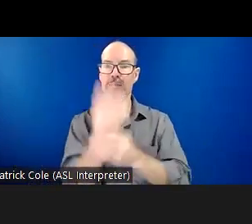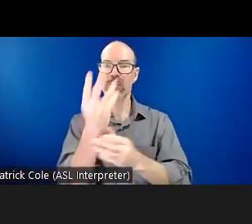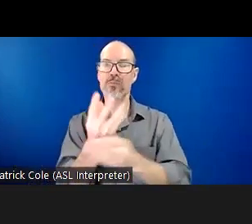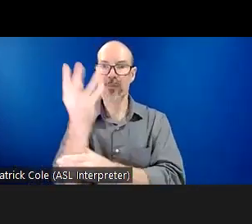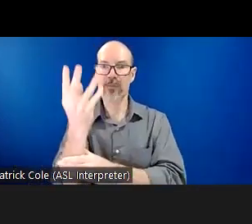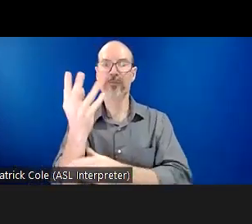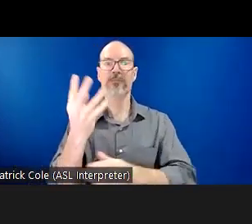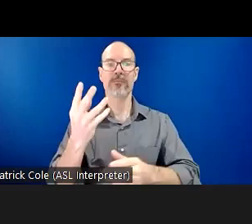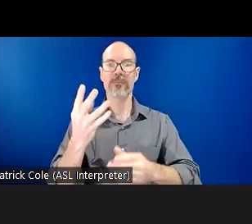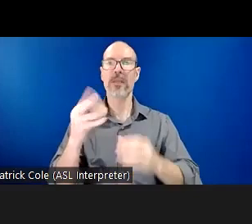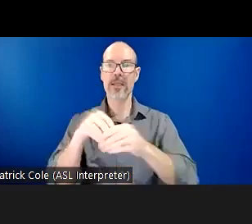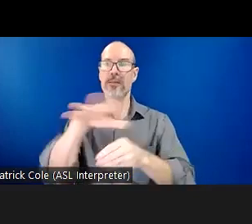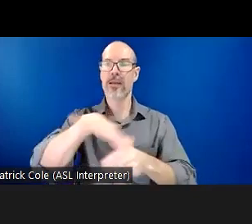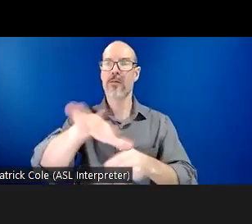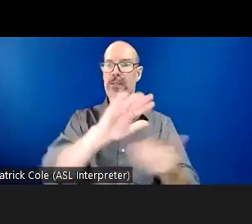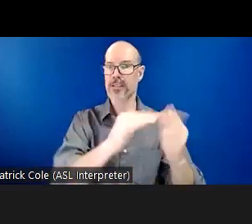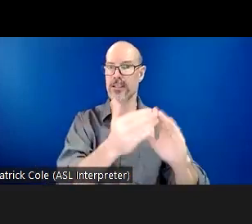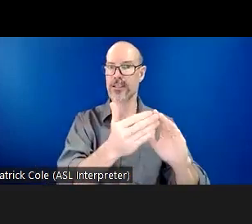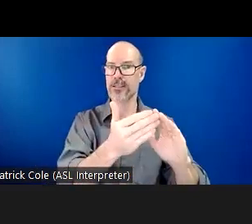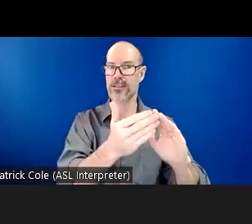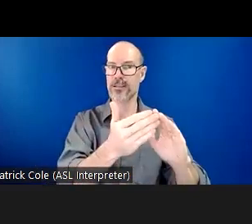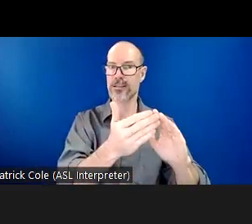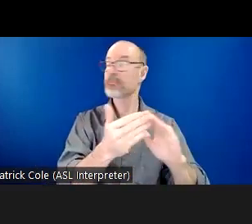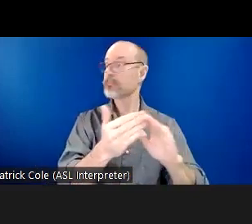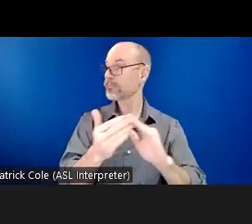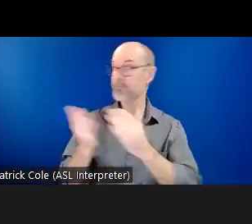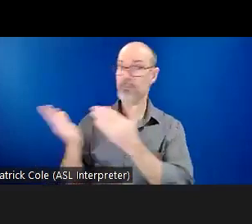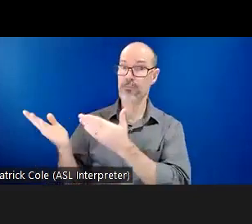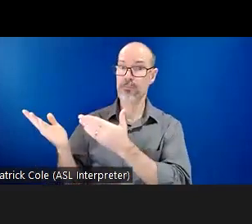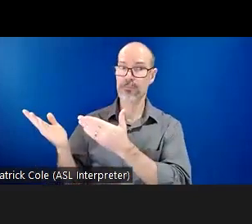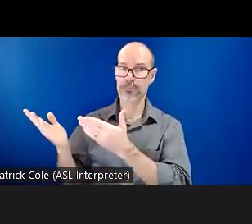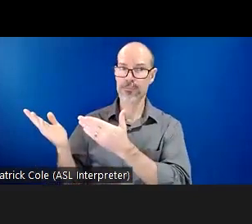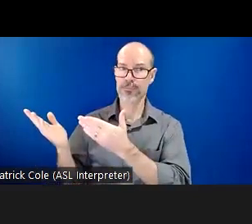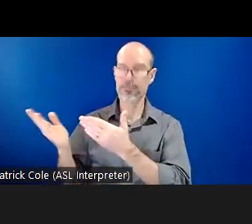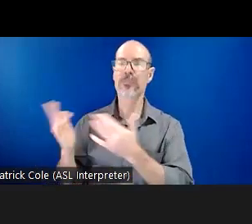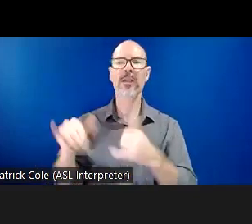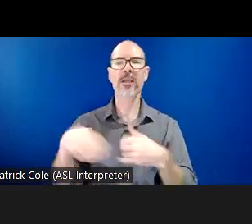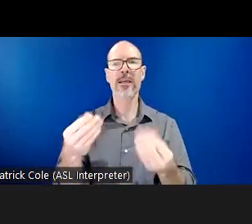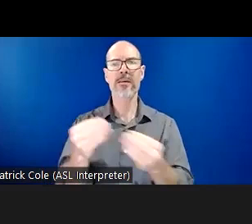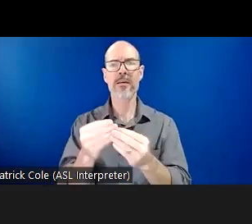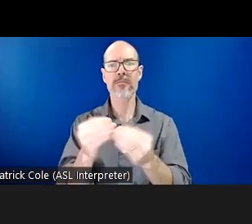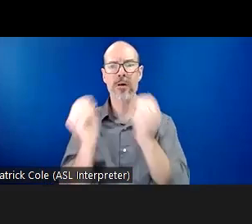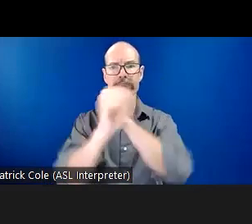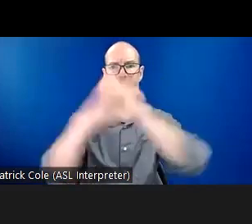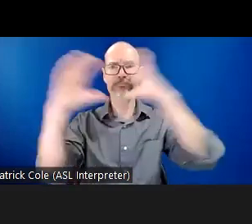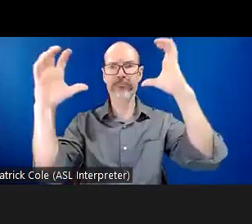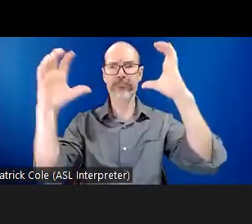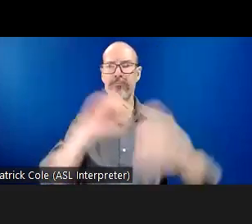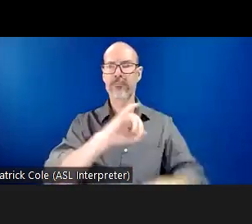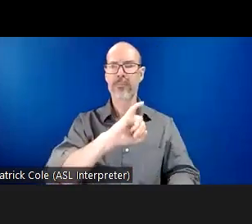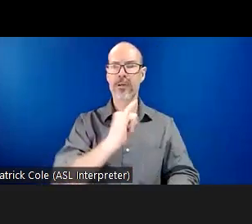And you can go to the next slide. So to put more context to what Jonathan opened